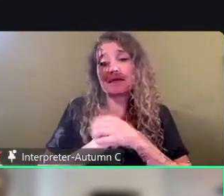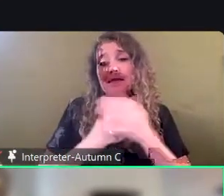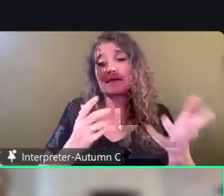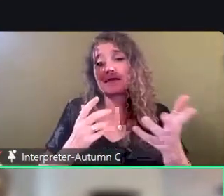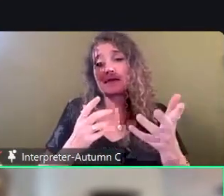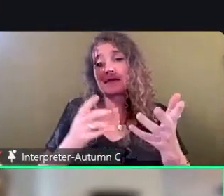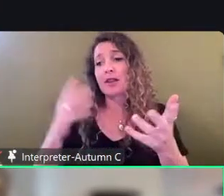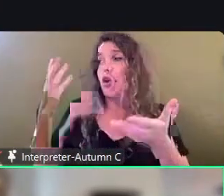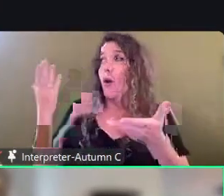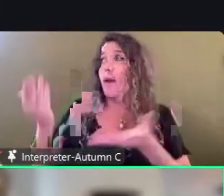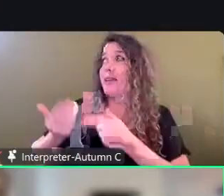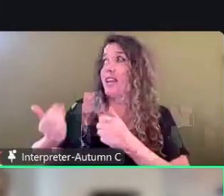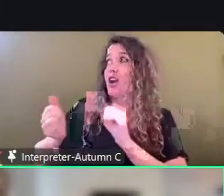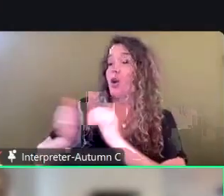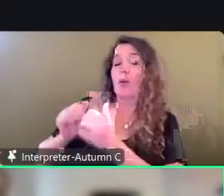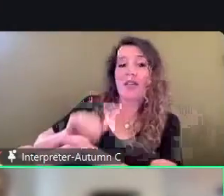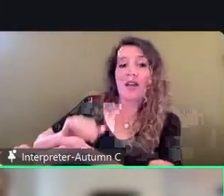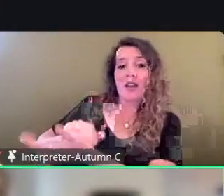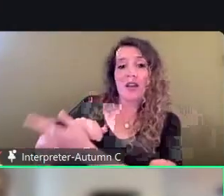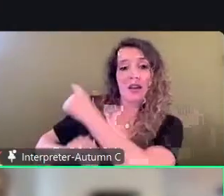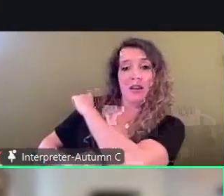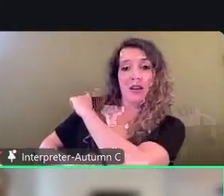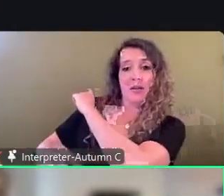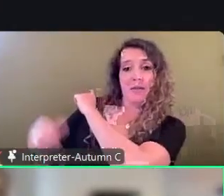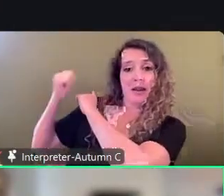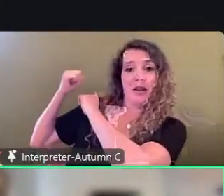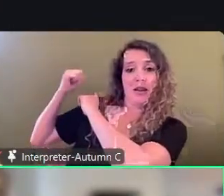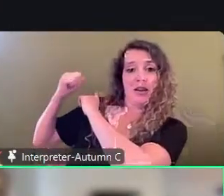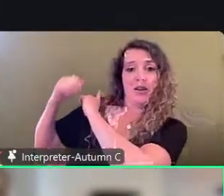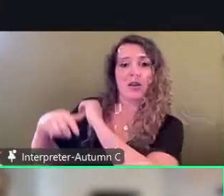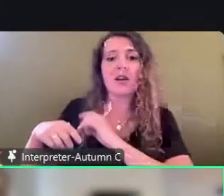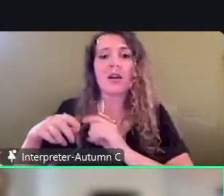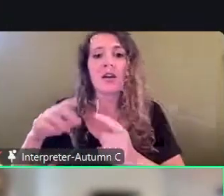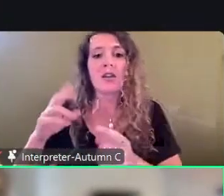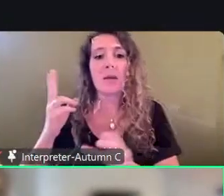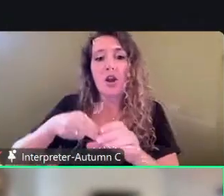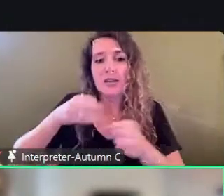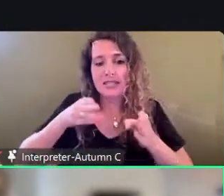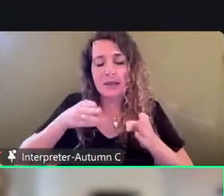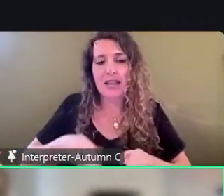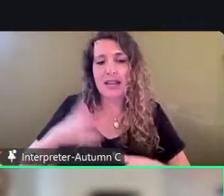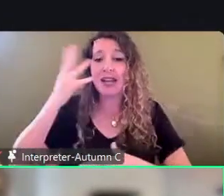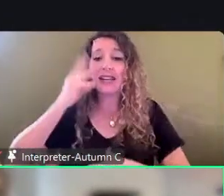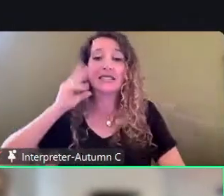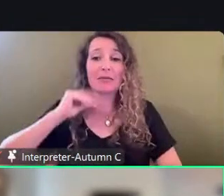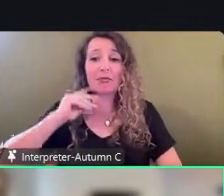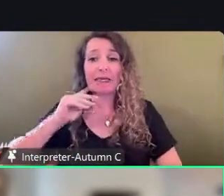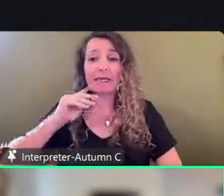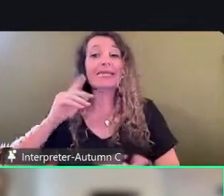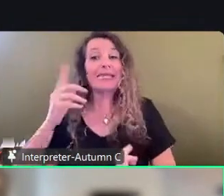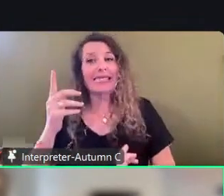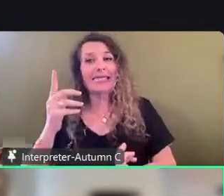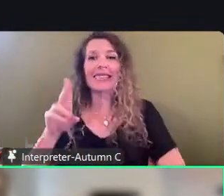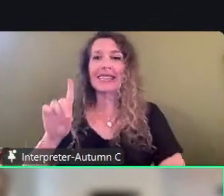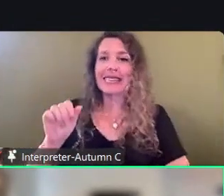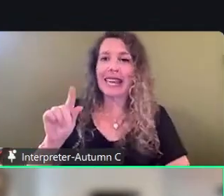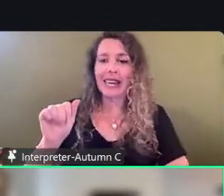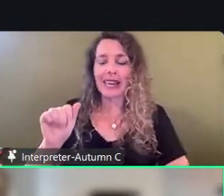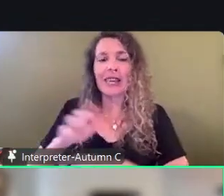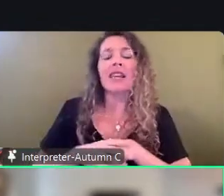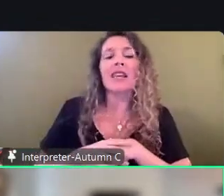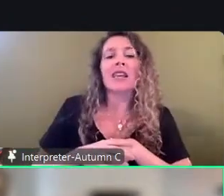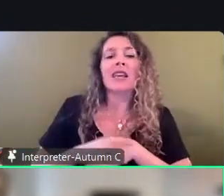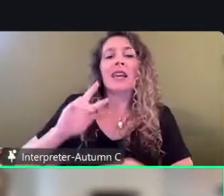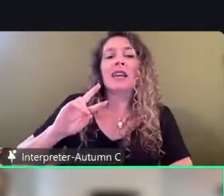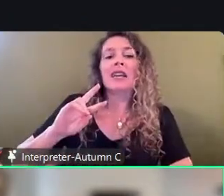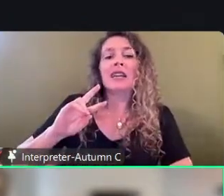I'm actually here with Dr. Poullos, and the participant experience is itself data. Second, I